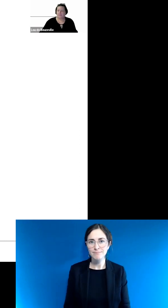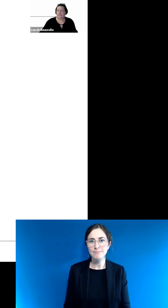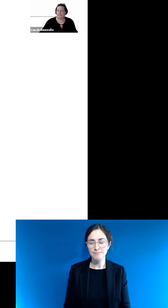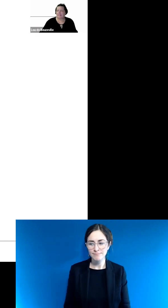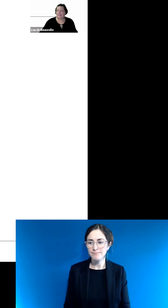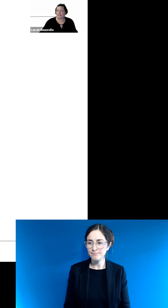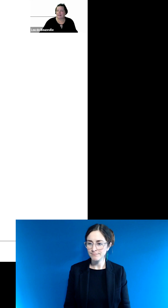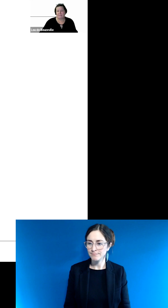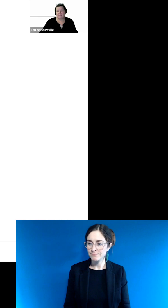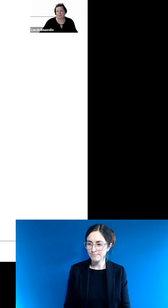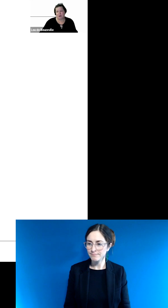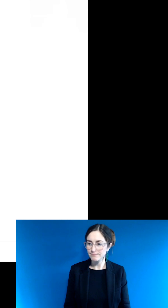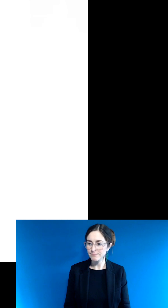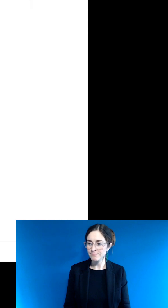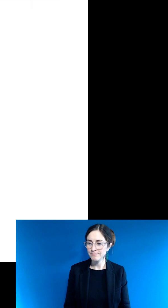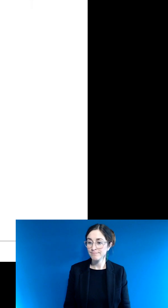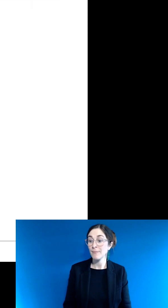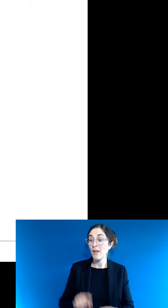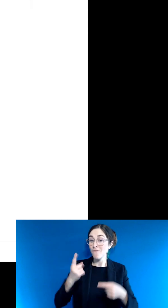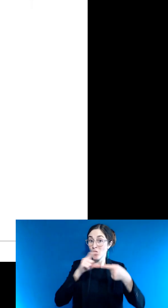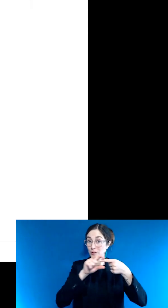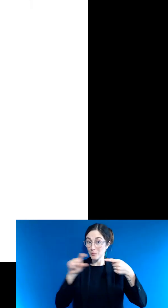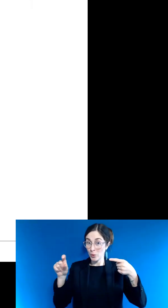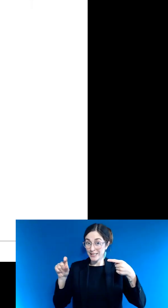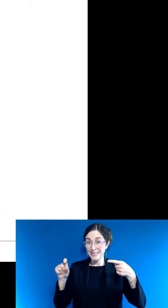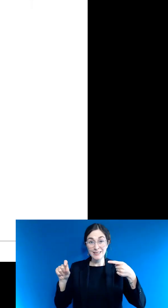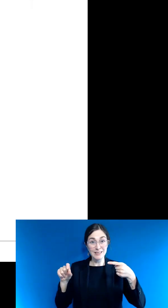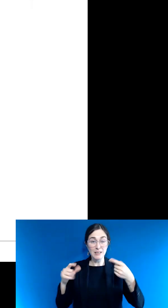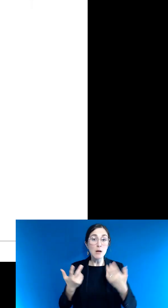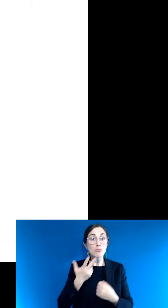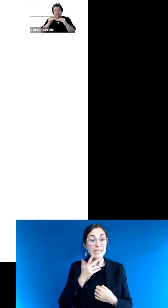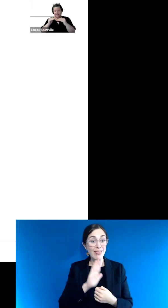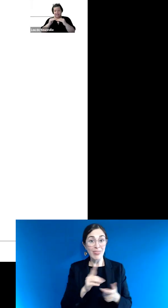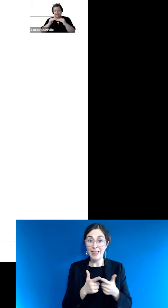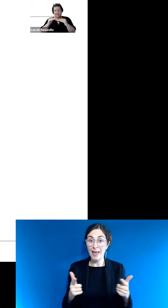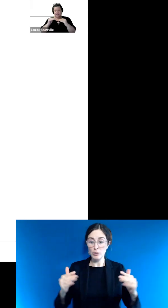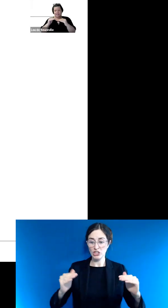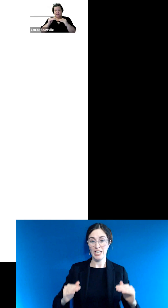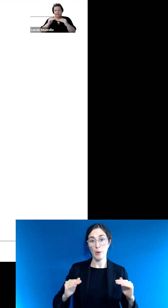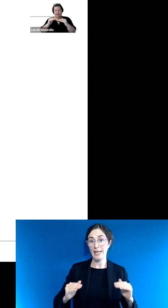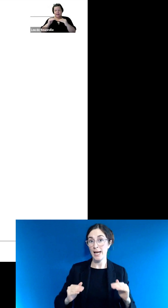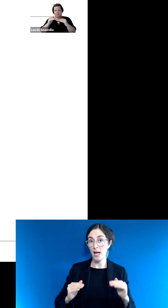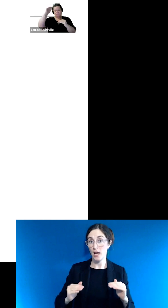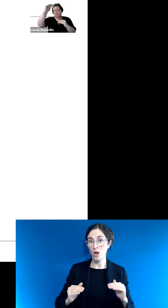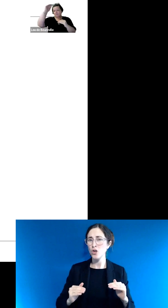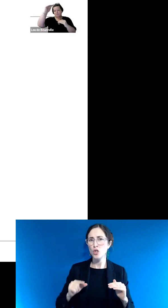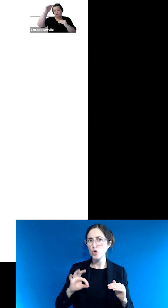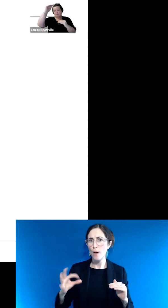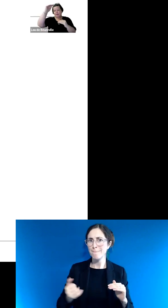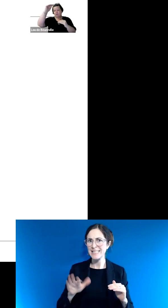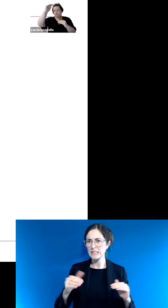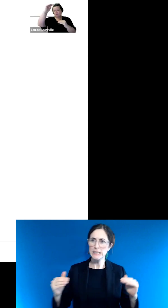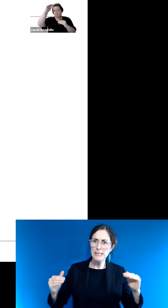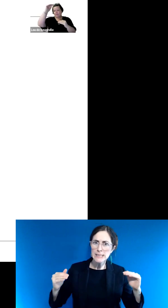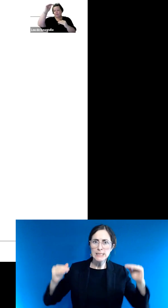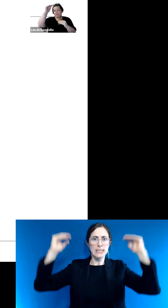What doesn't help? Aiming too high. So if the kid's language level is here, don't try to